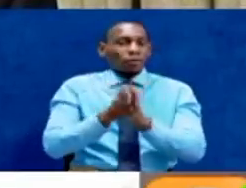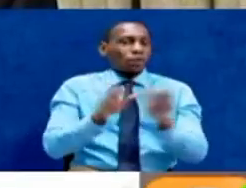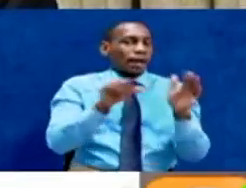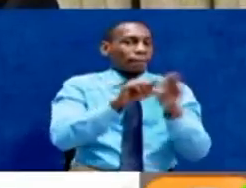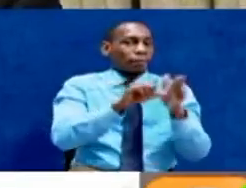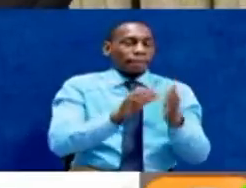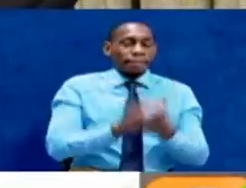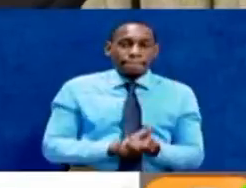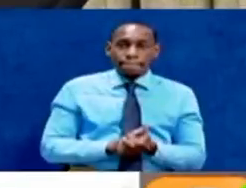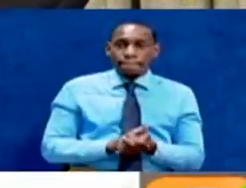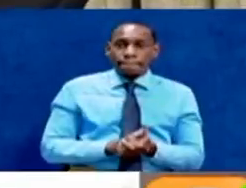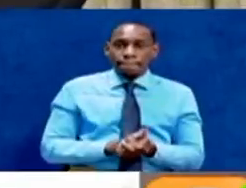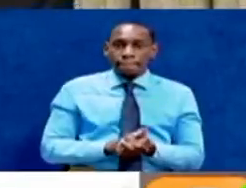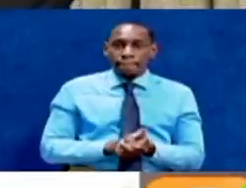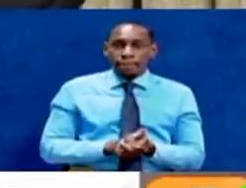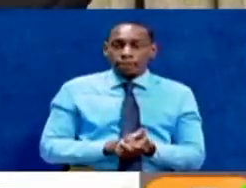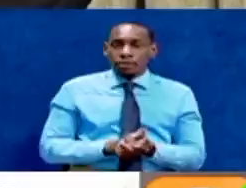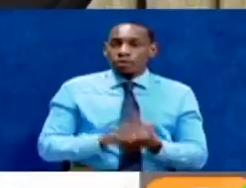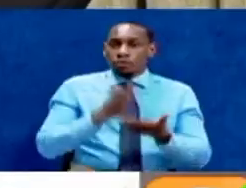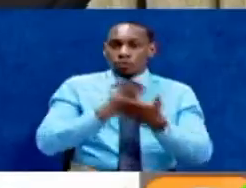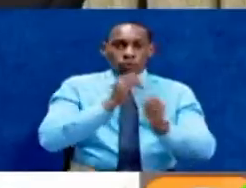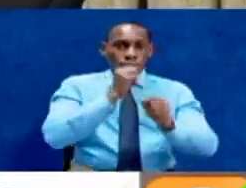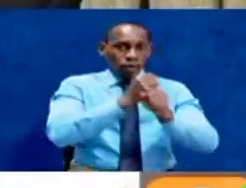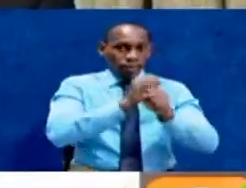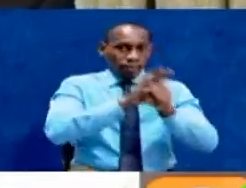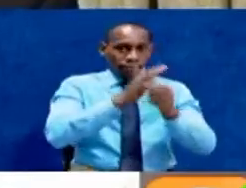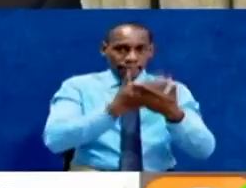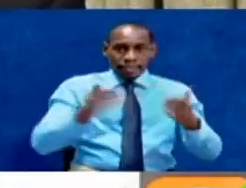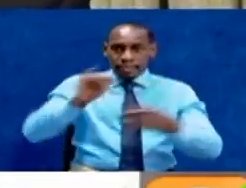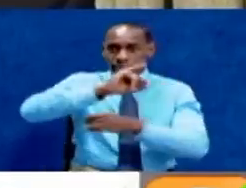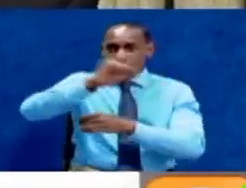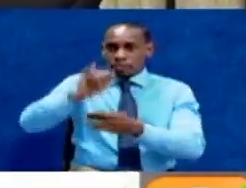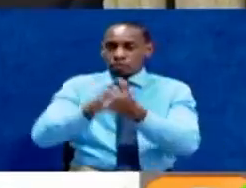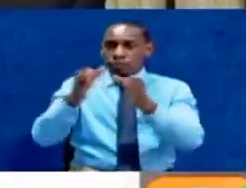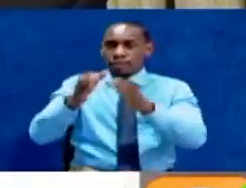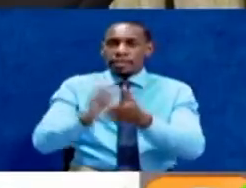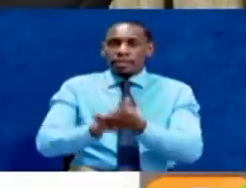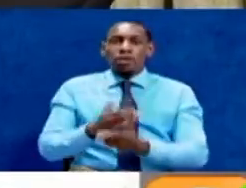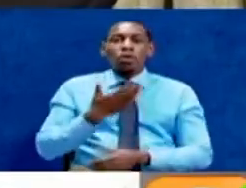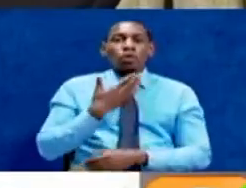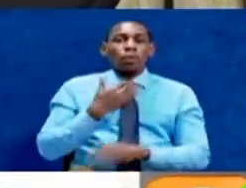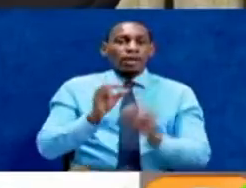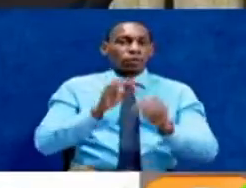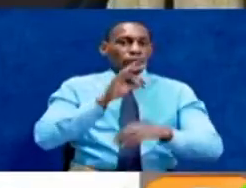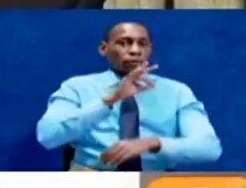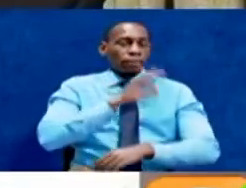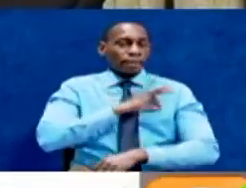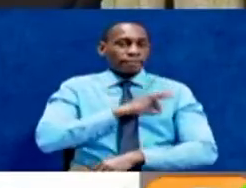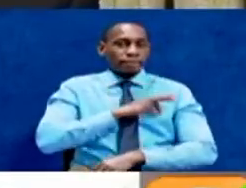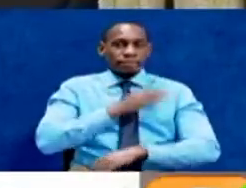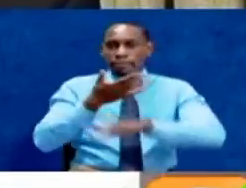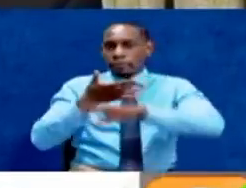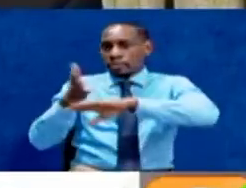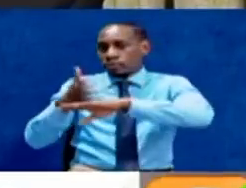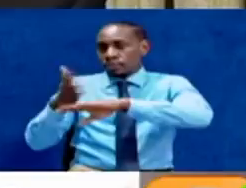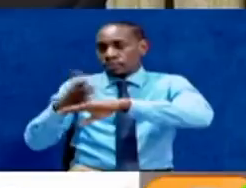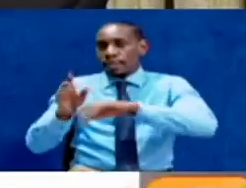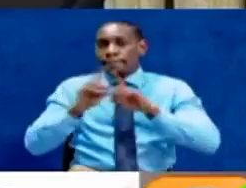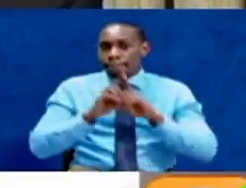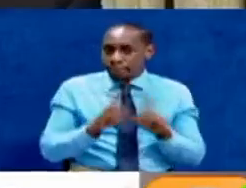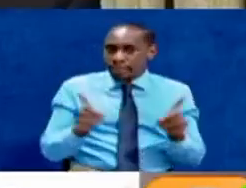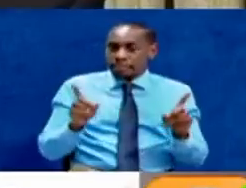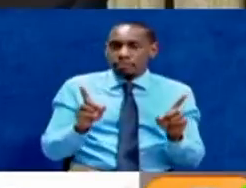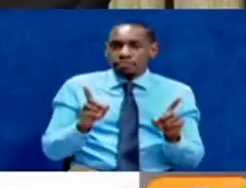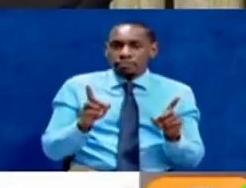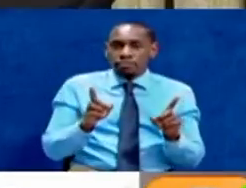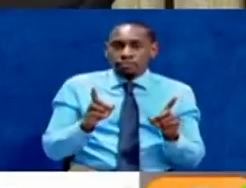problem. So we have done so much as Jubilee. We do not want these gains going down the drain. But